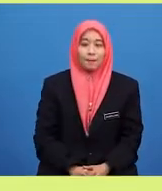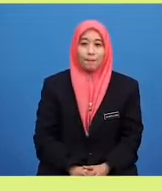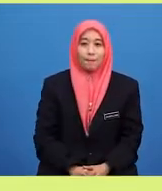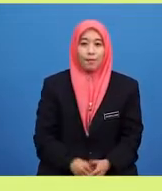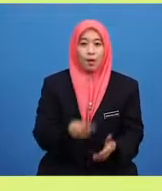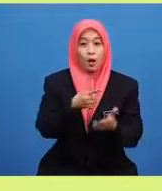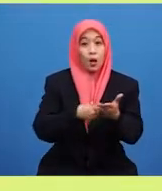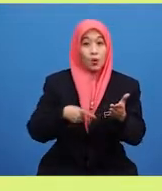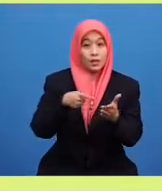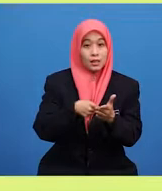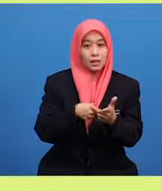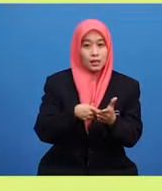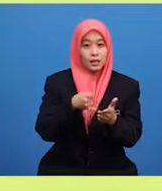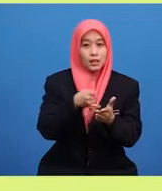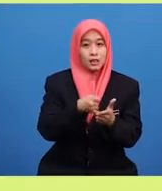What's this?